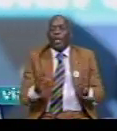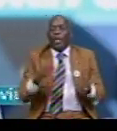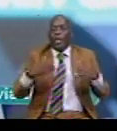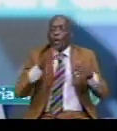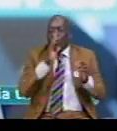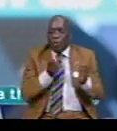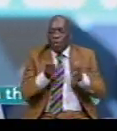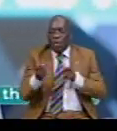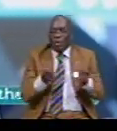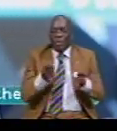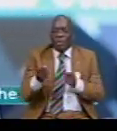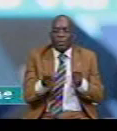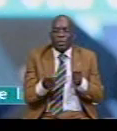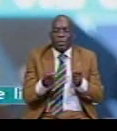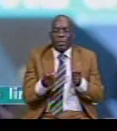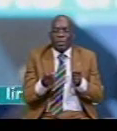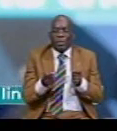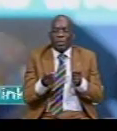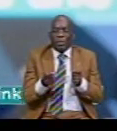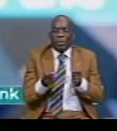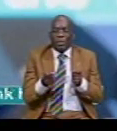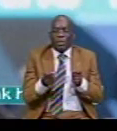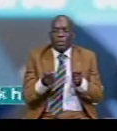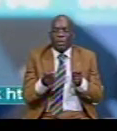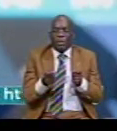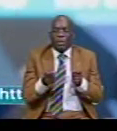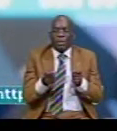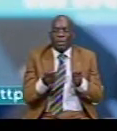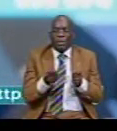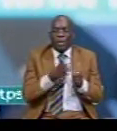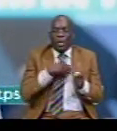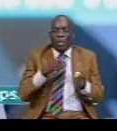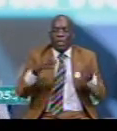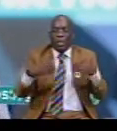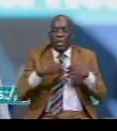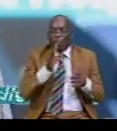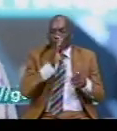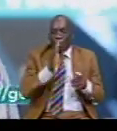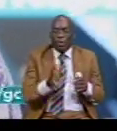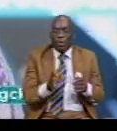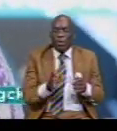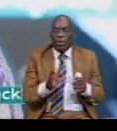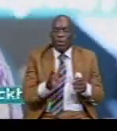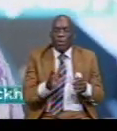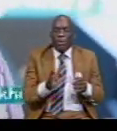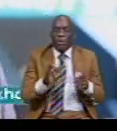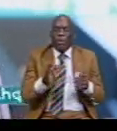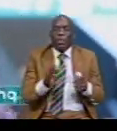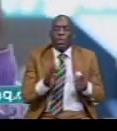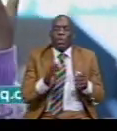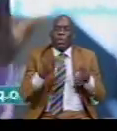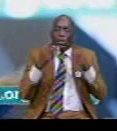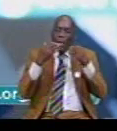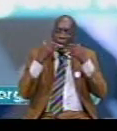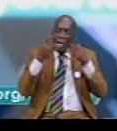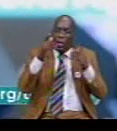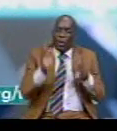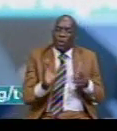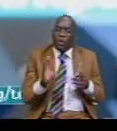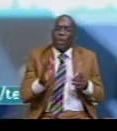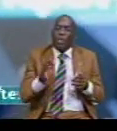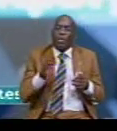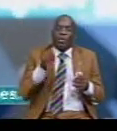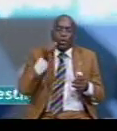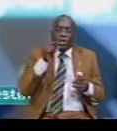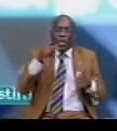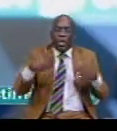other, and it has not been easy depending on people. I thank the Lord. I've been making it a